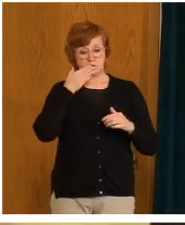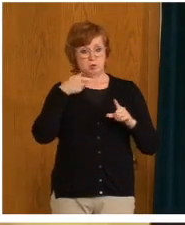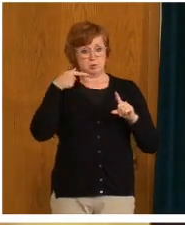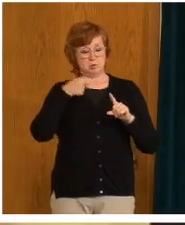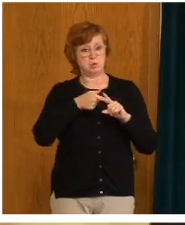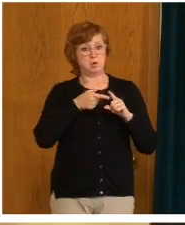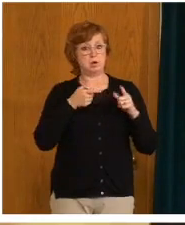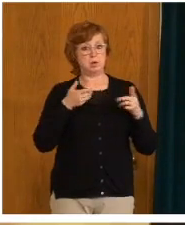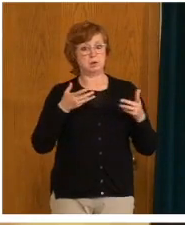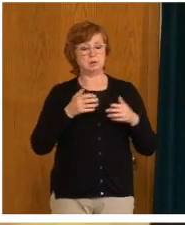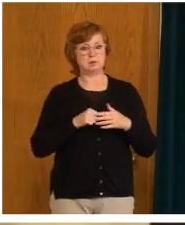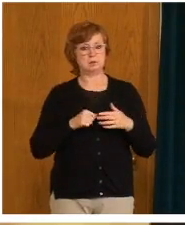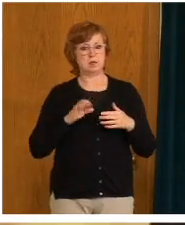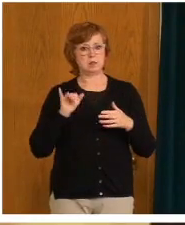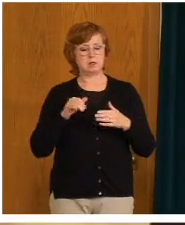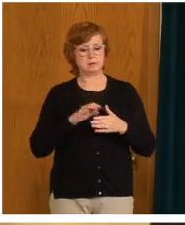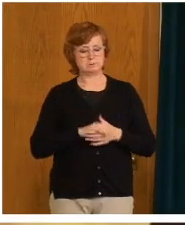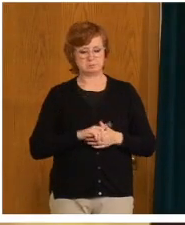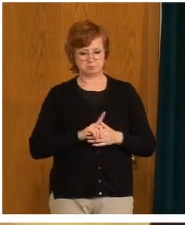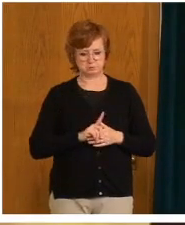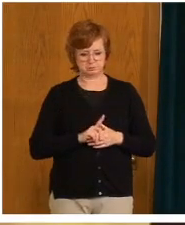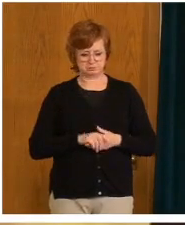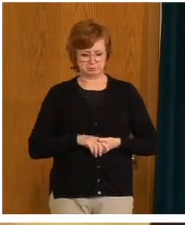the lingering effect that